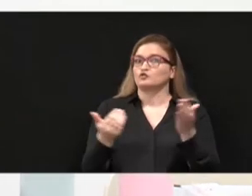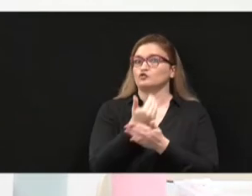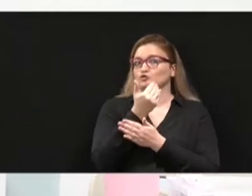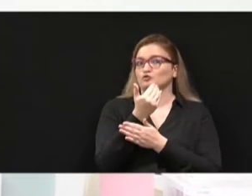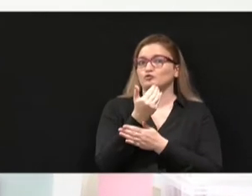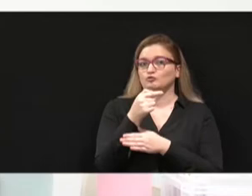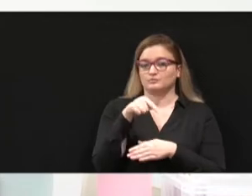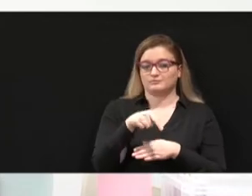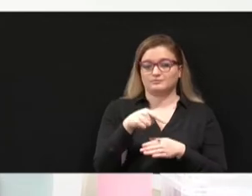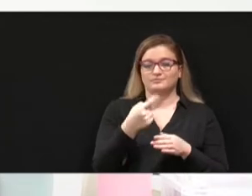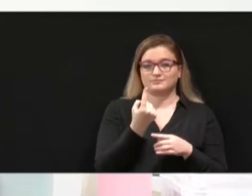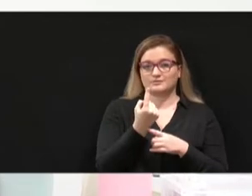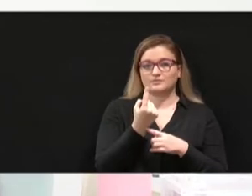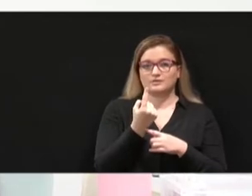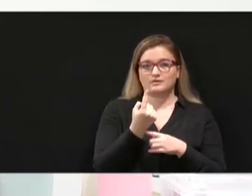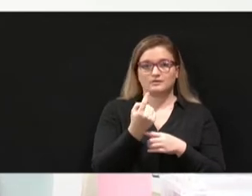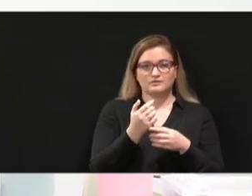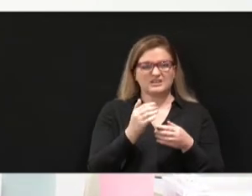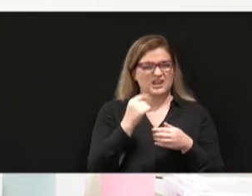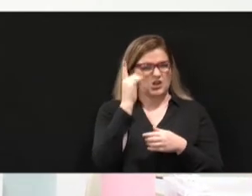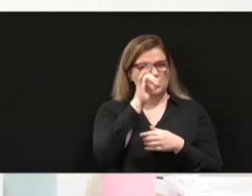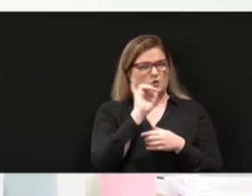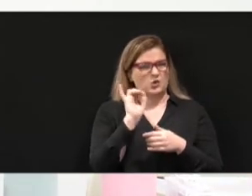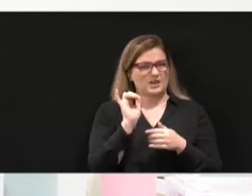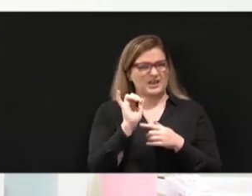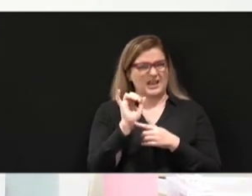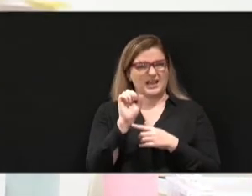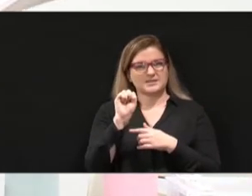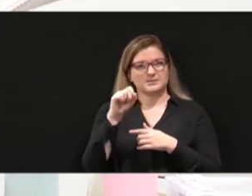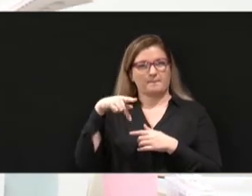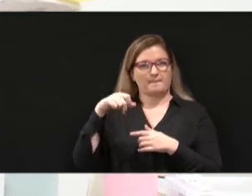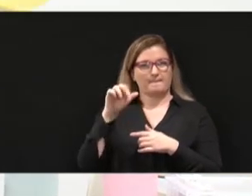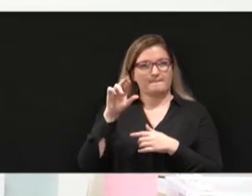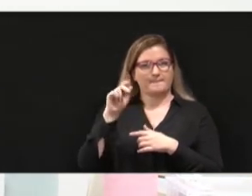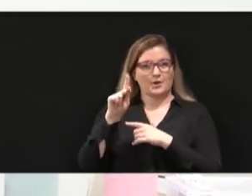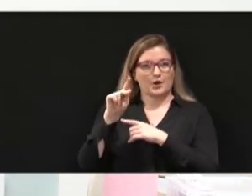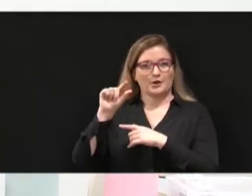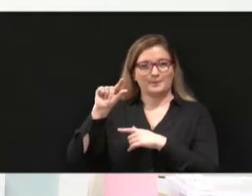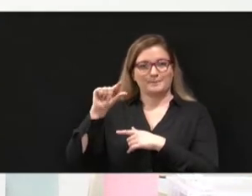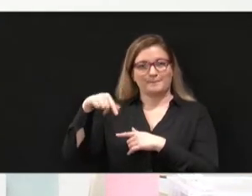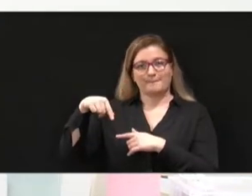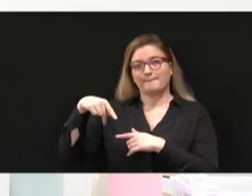at that one that kind of looks like a spark plug,